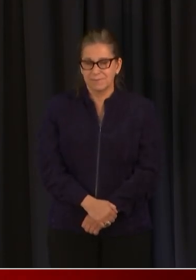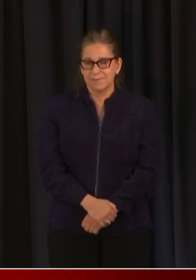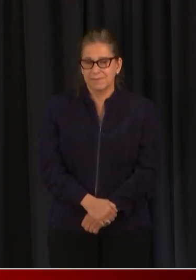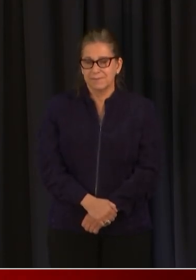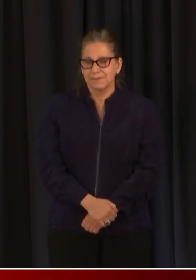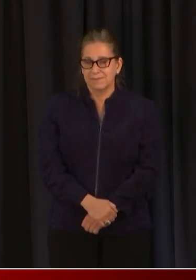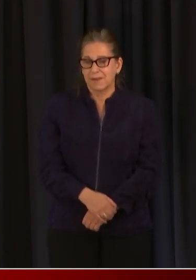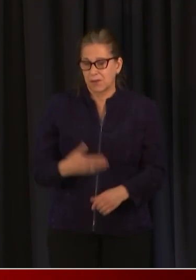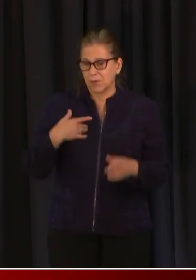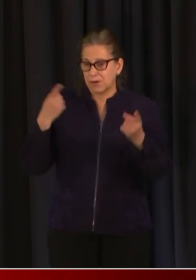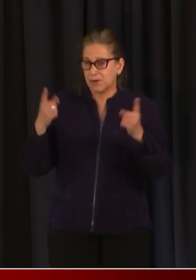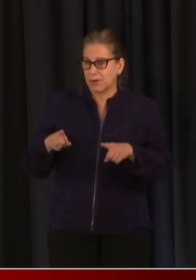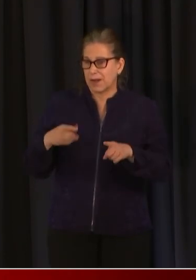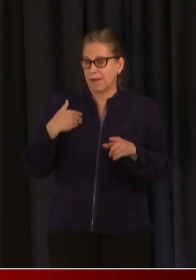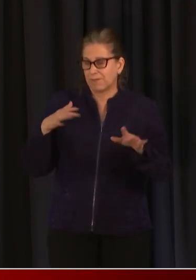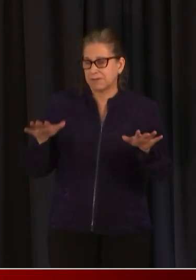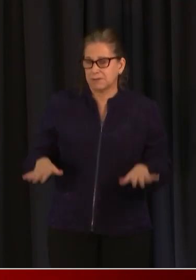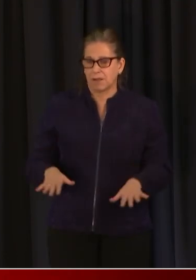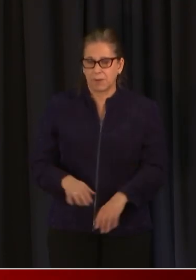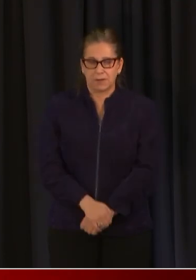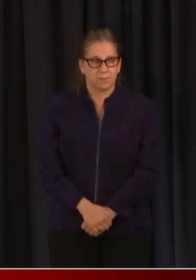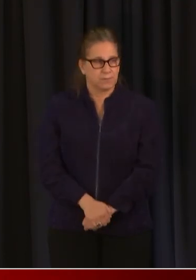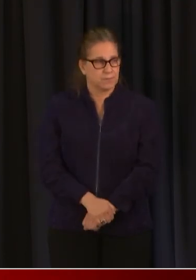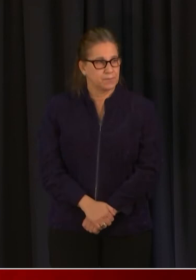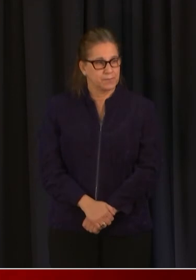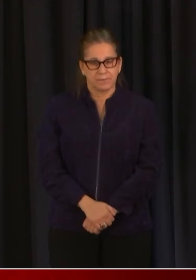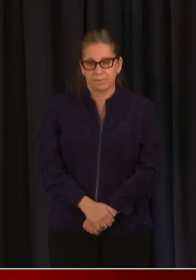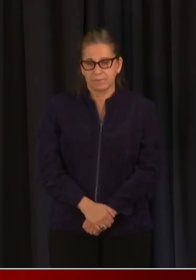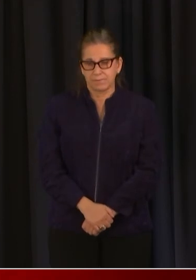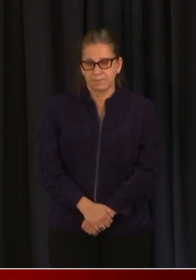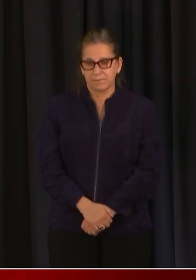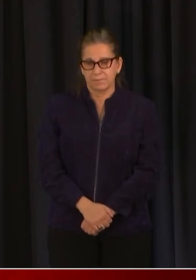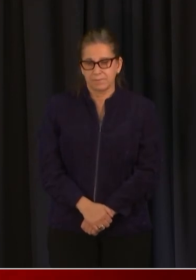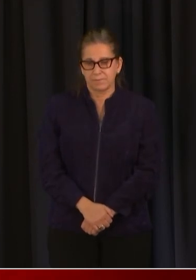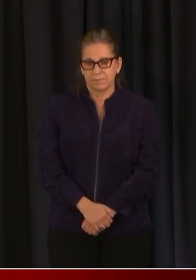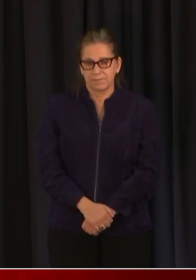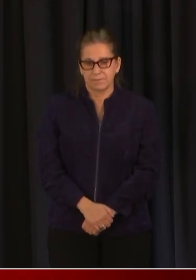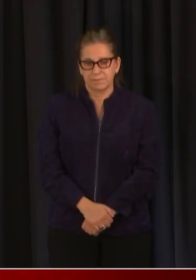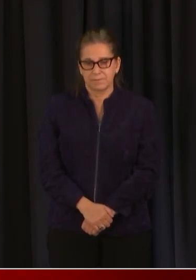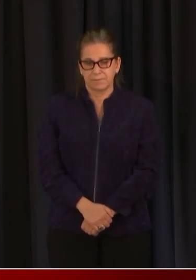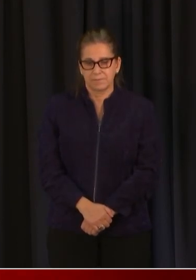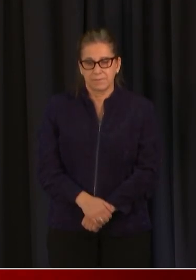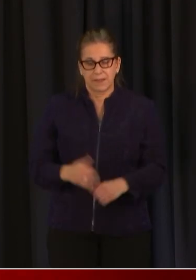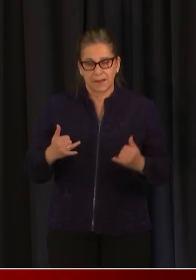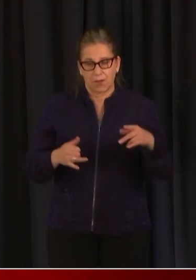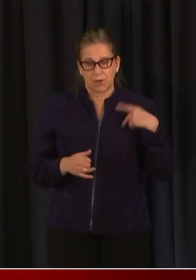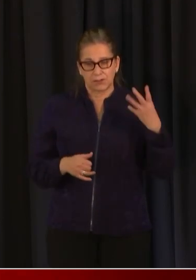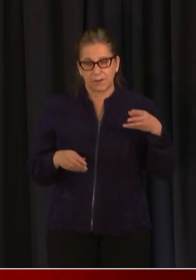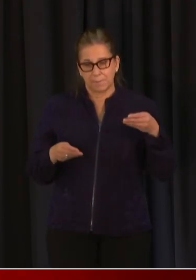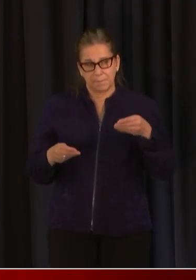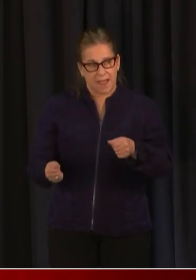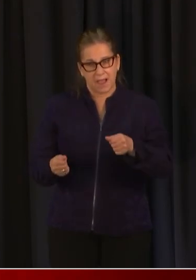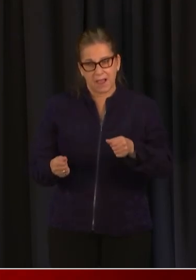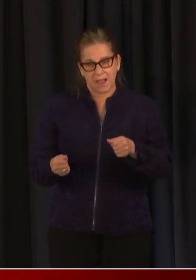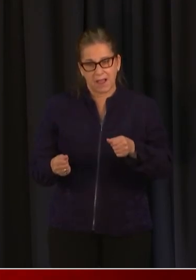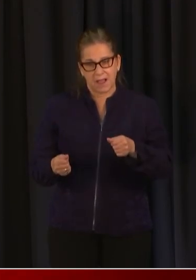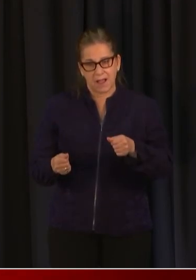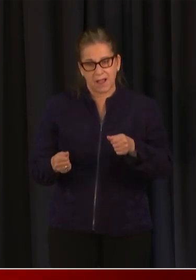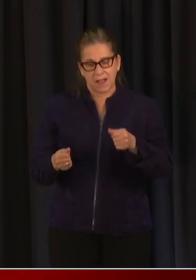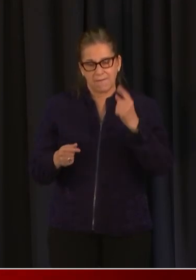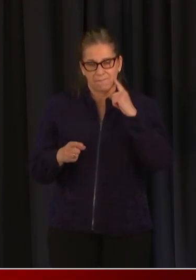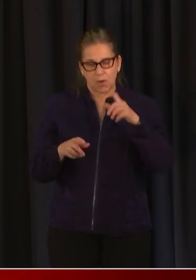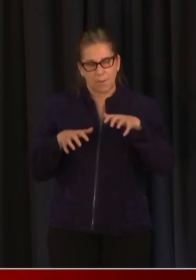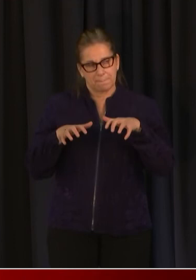we've settled the matter. And then just following up quickly, DC has now paid out substantial amounts for mass arrests at